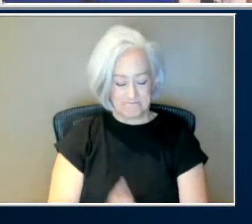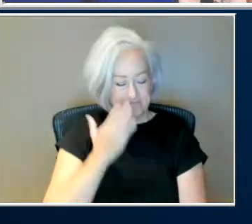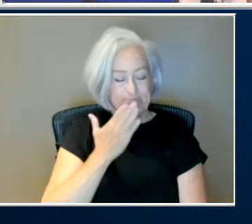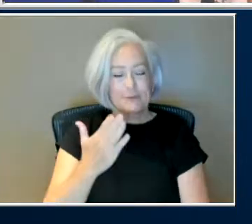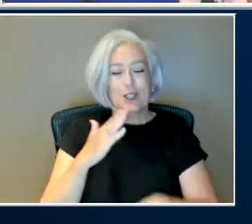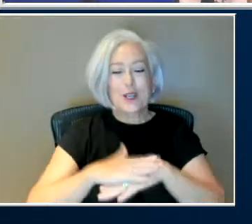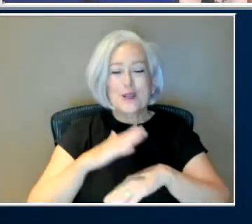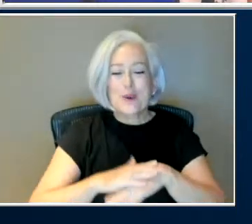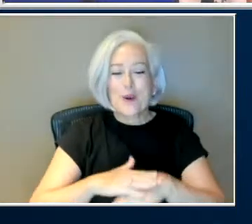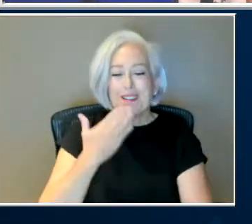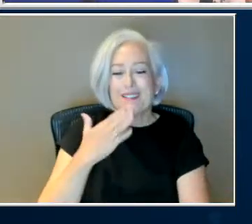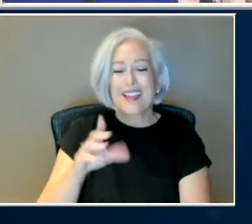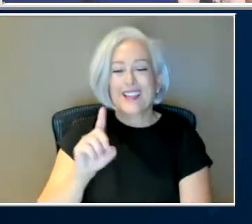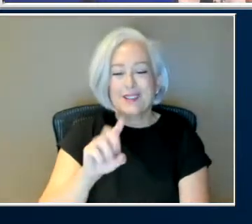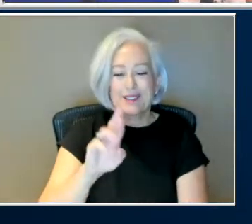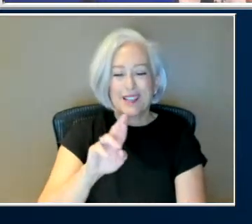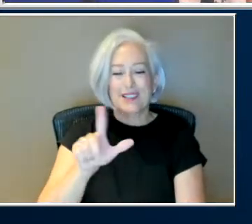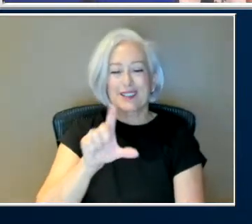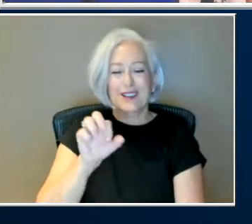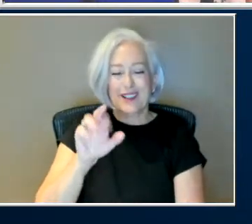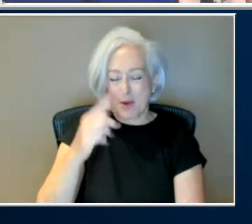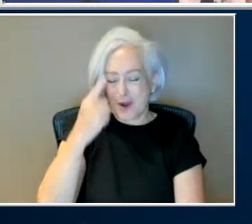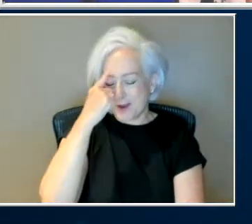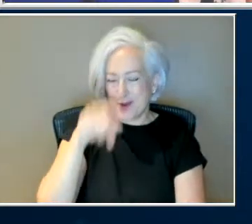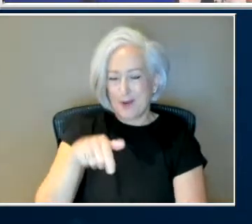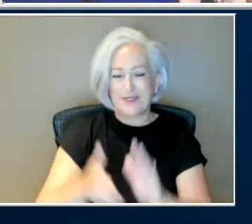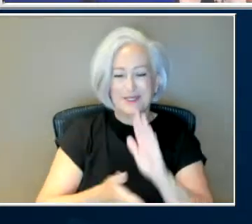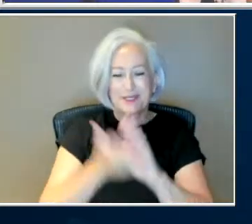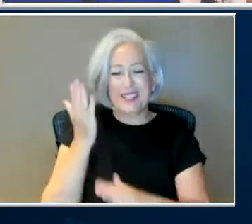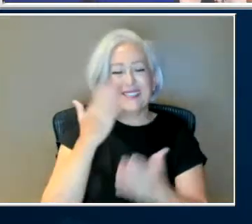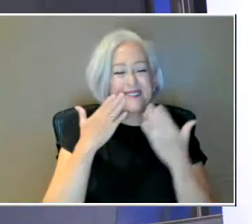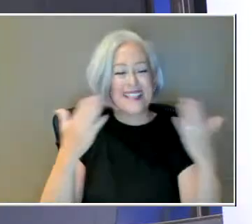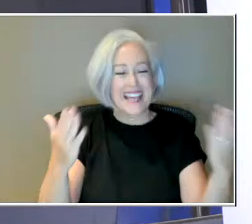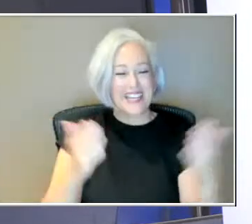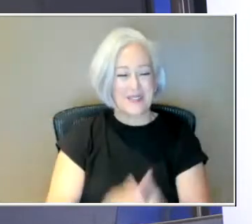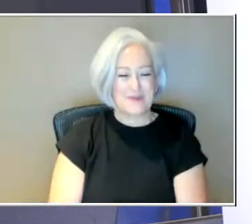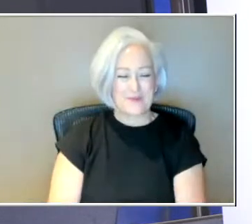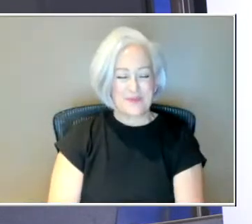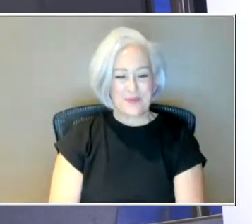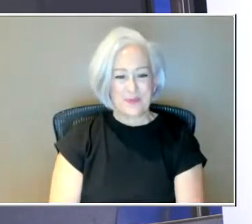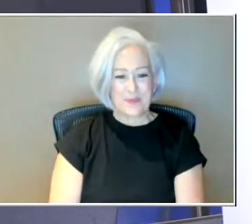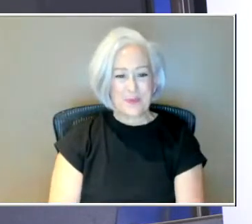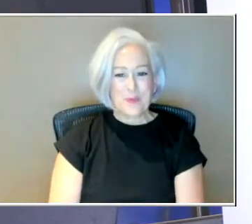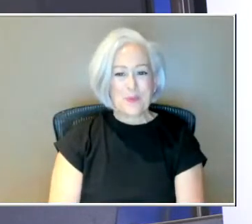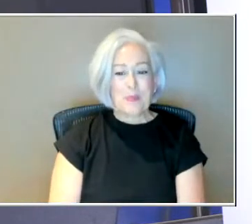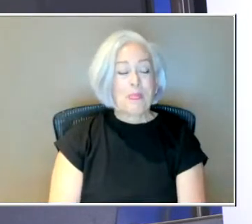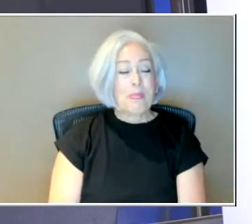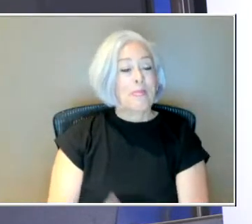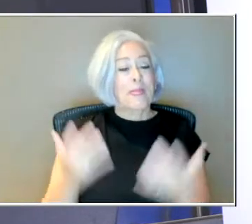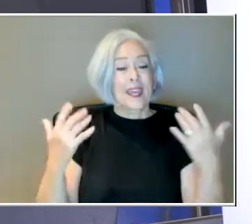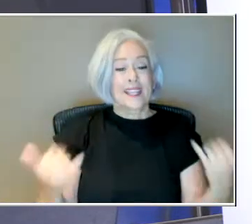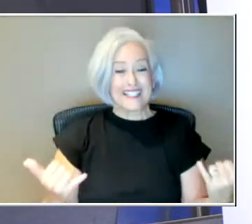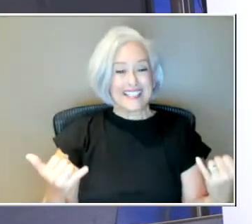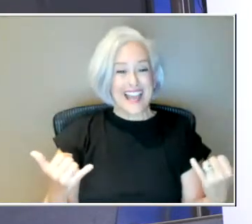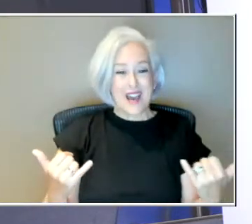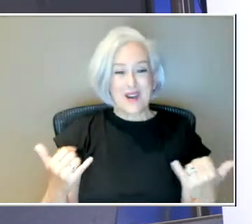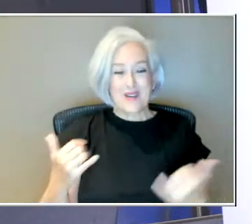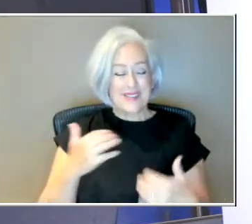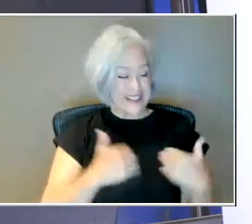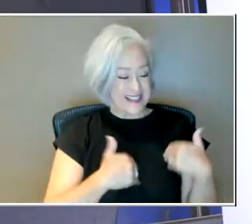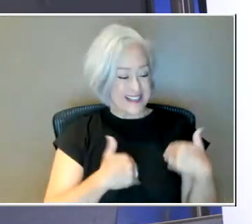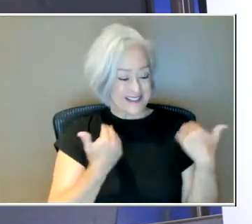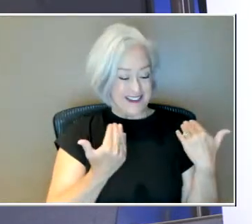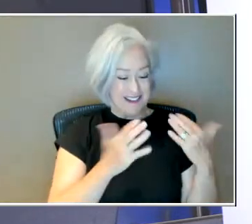I know you got to go, so thank you so much. Okay, thank you. All right, let's turn. Let's go from the young to the old. And we've got Dr.